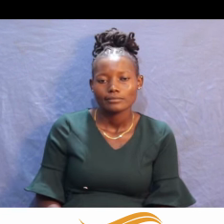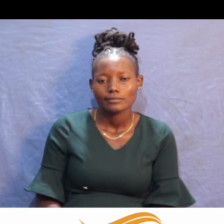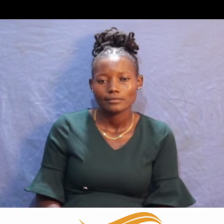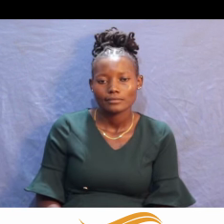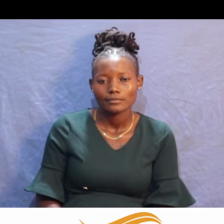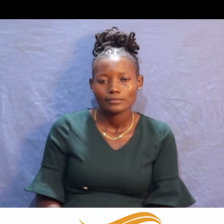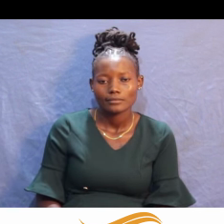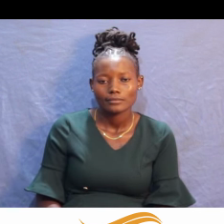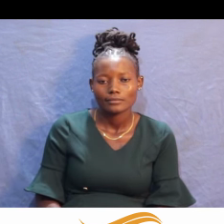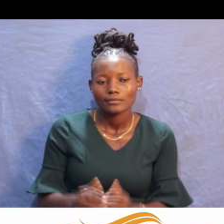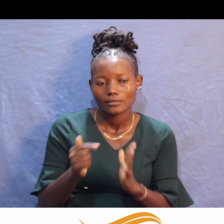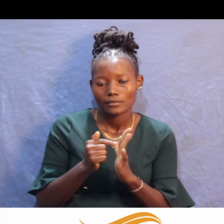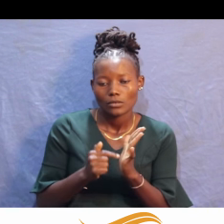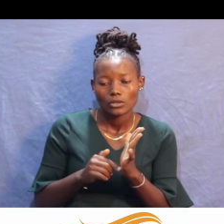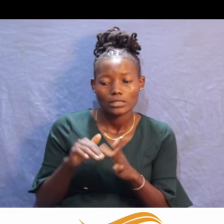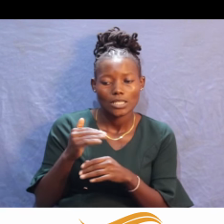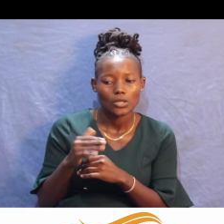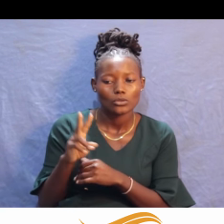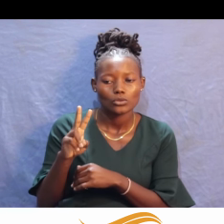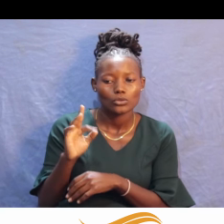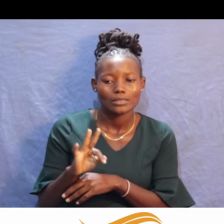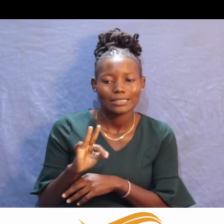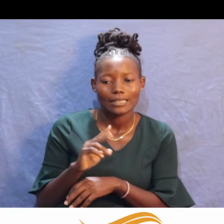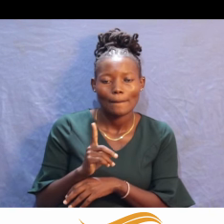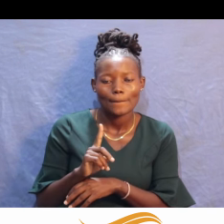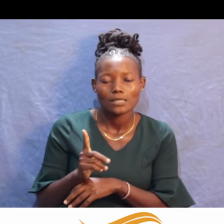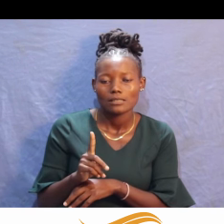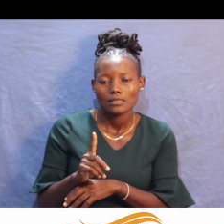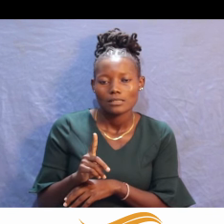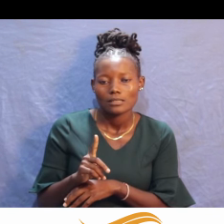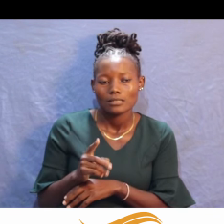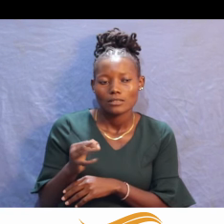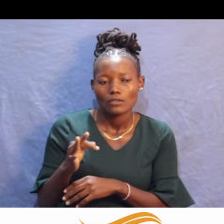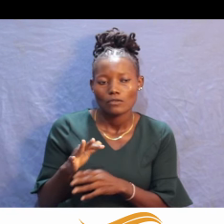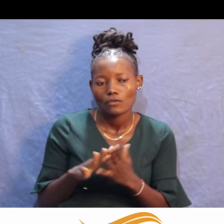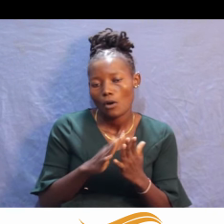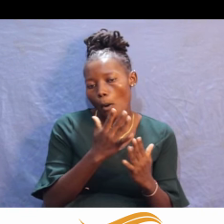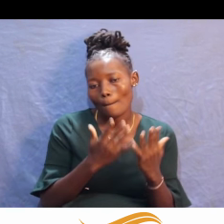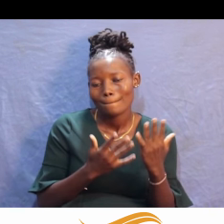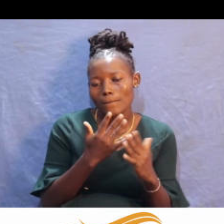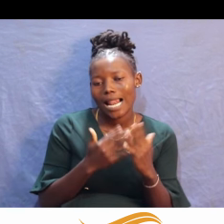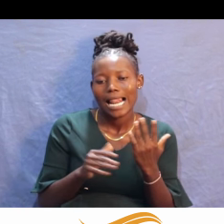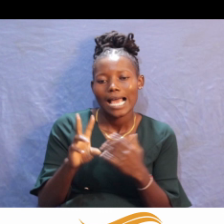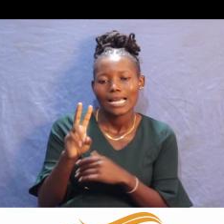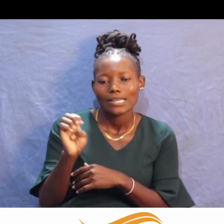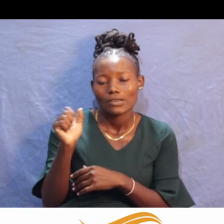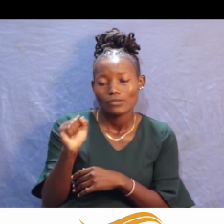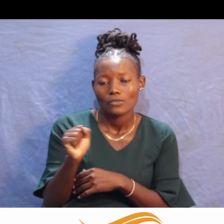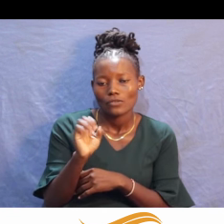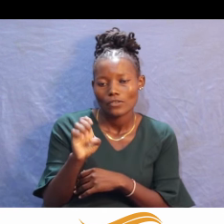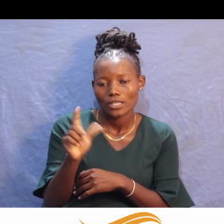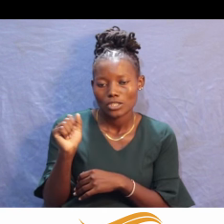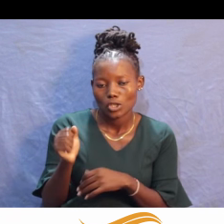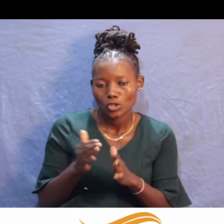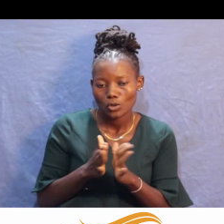I'm going to point out that it takes 2 to 3 to 4 minutes for blood vessels in the leg to open up,